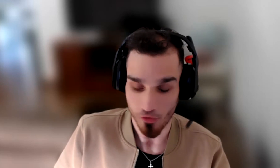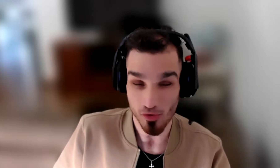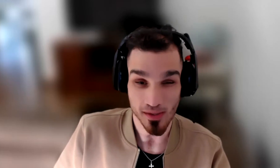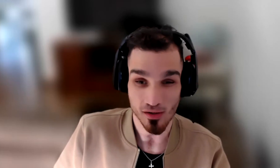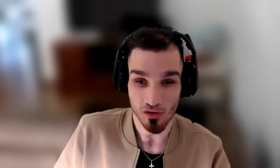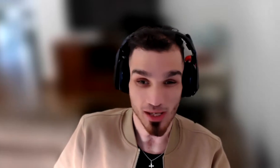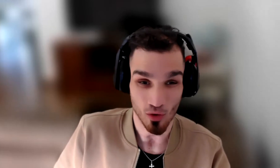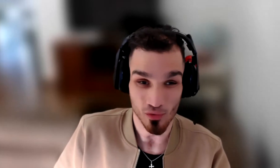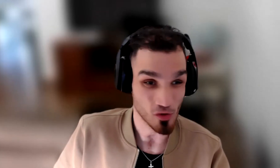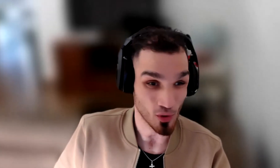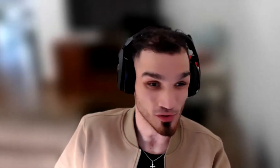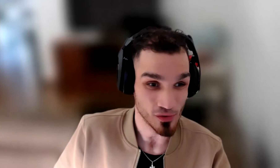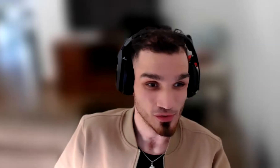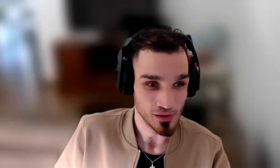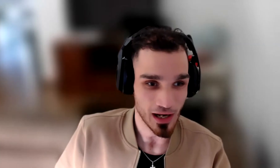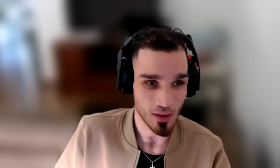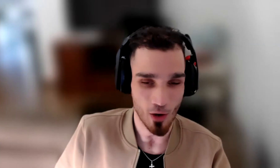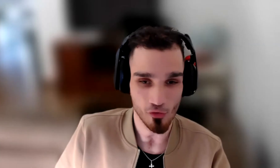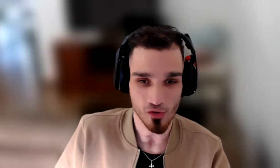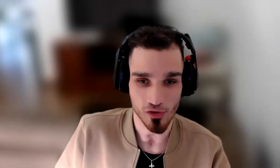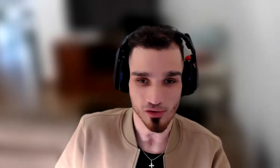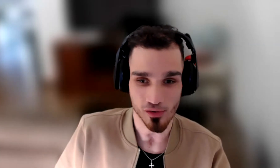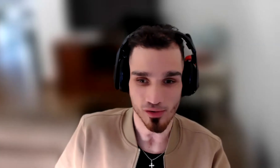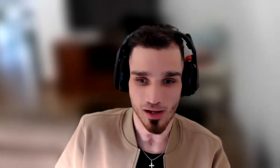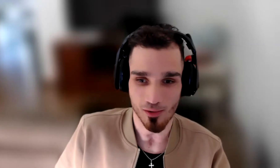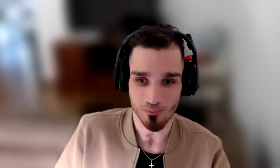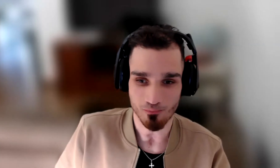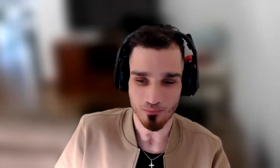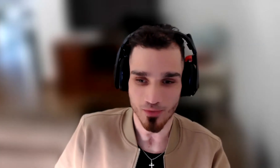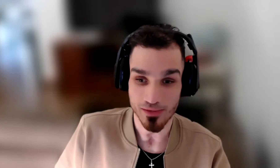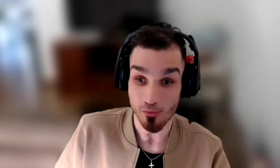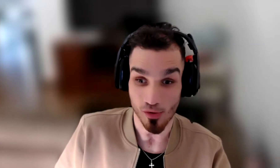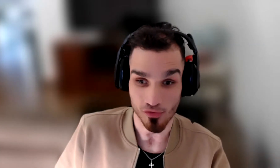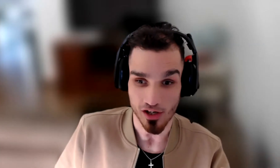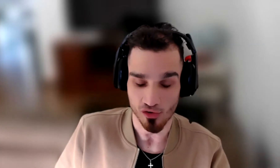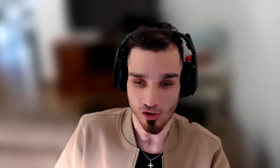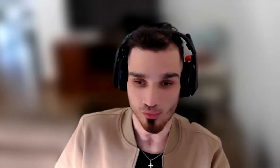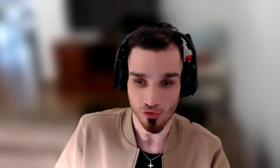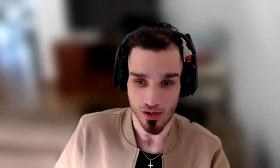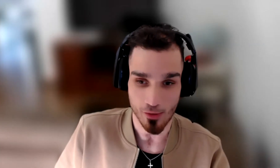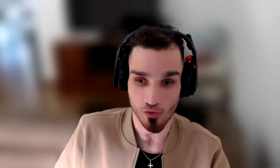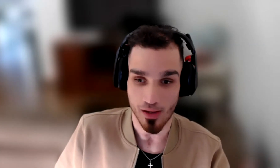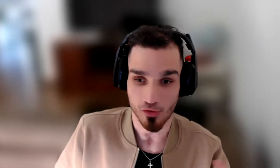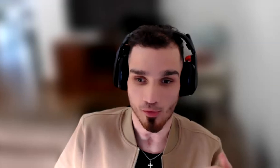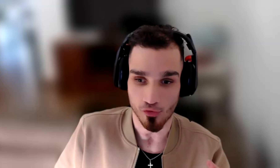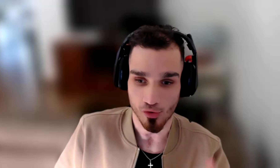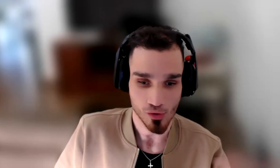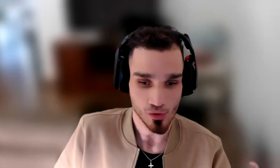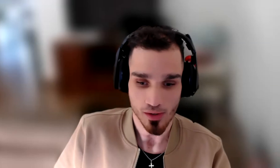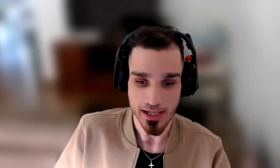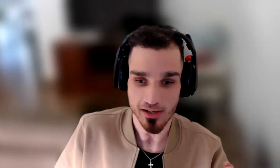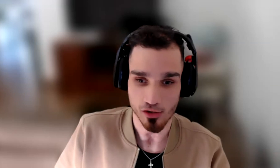It's not something to be ashamed of or disappointed. I was listening to Neem's presentation, and I'm just like, that's the